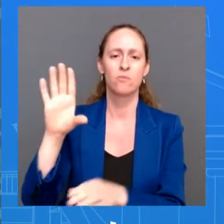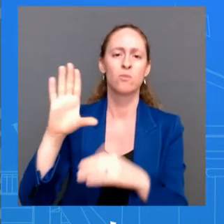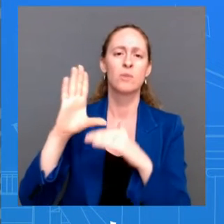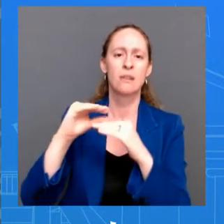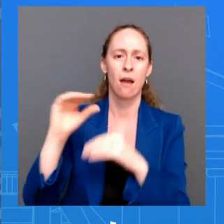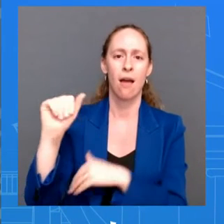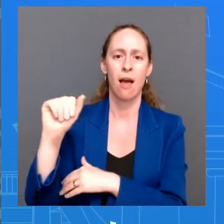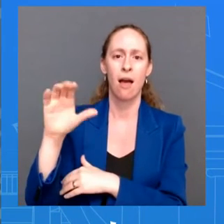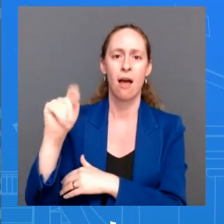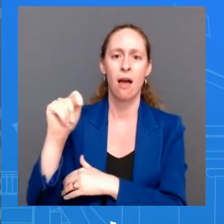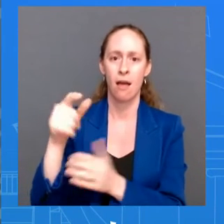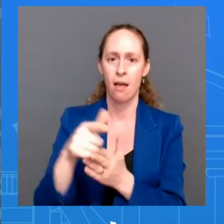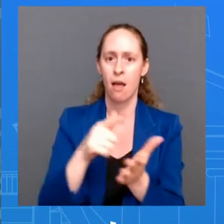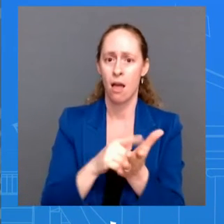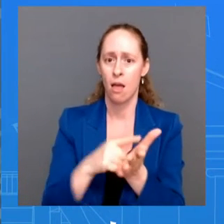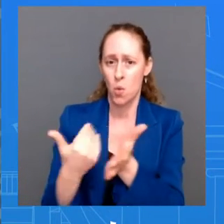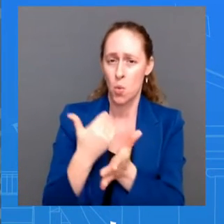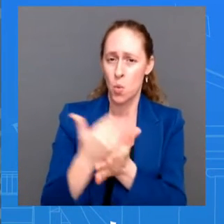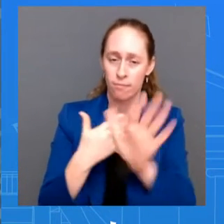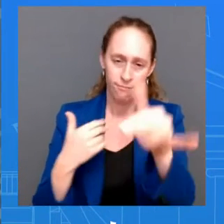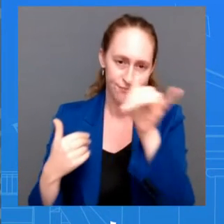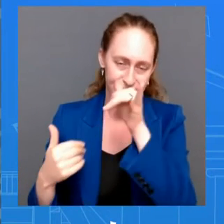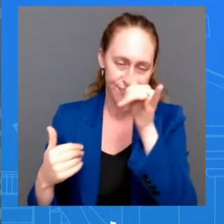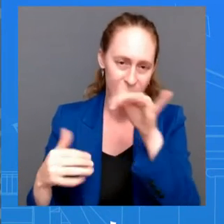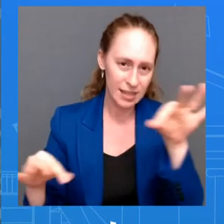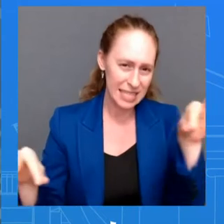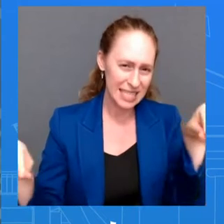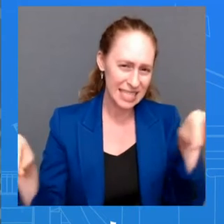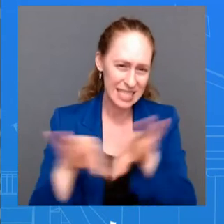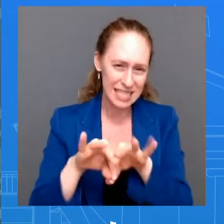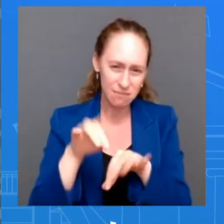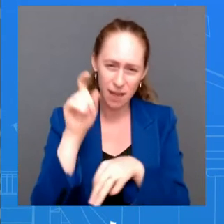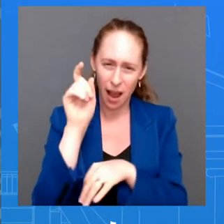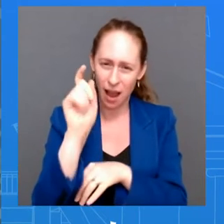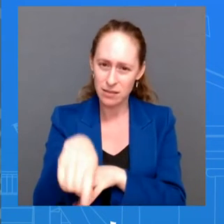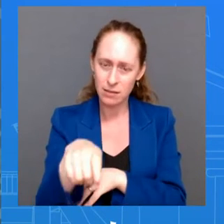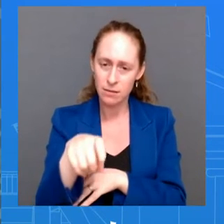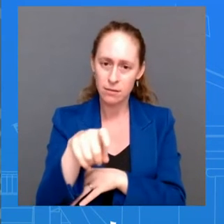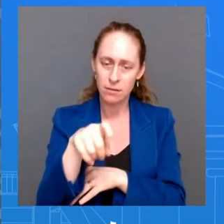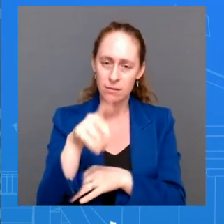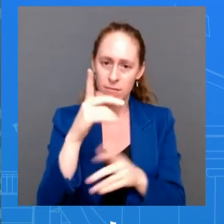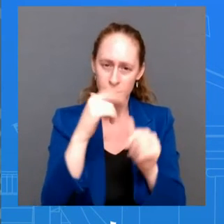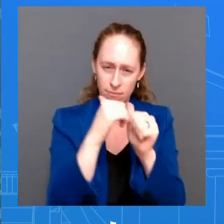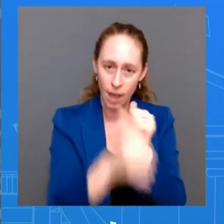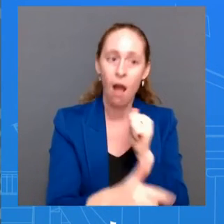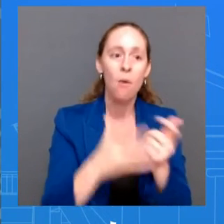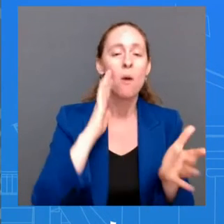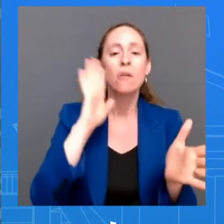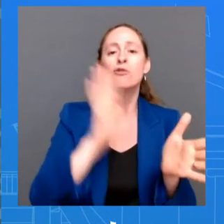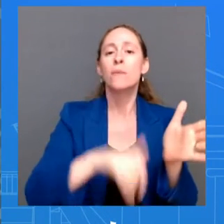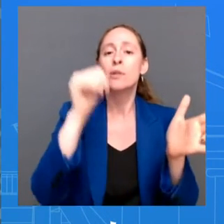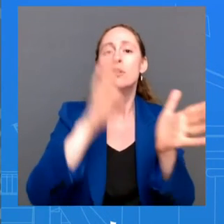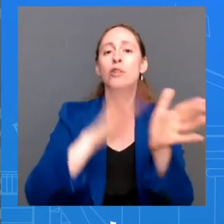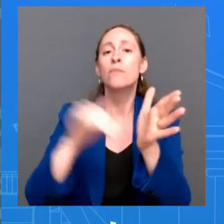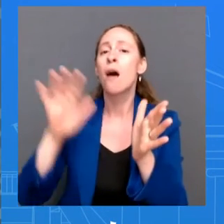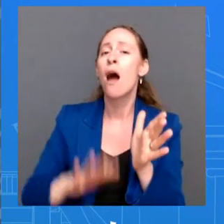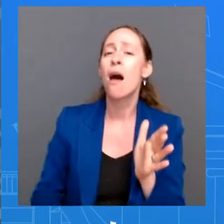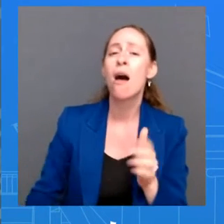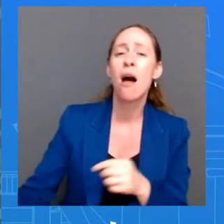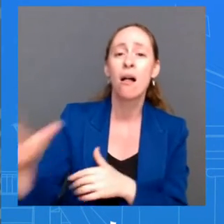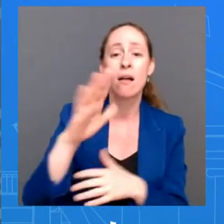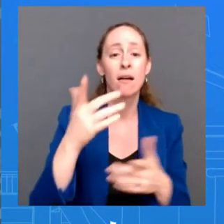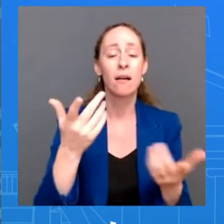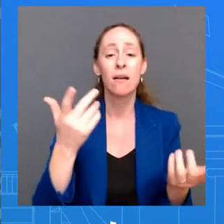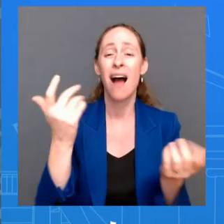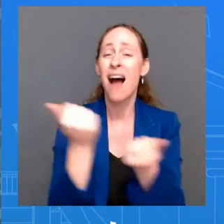help lower costs on pharmaceutical drugs. That is going to lower costs when it comes to energy costs